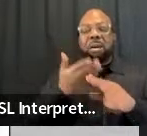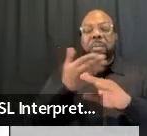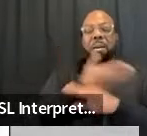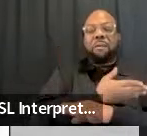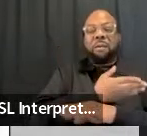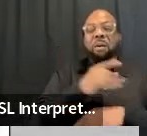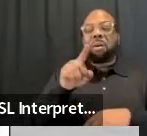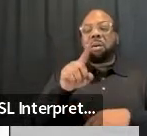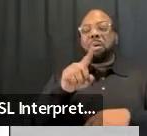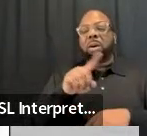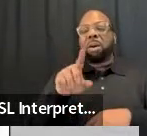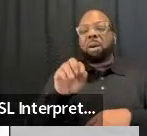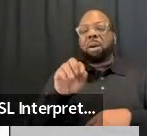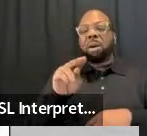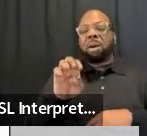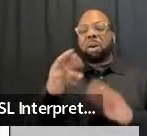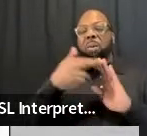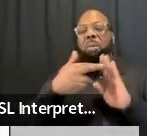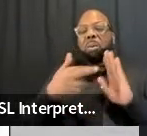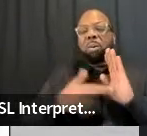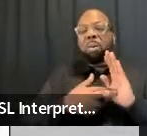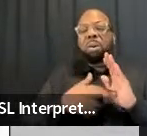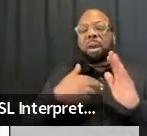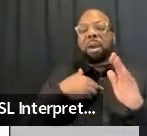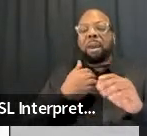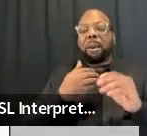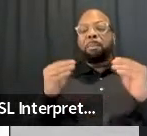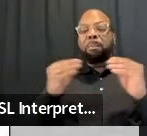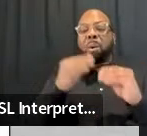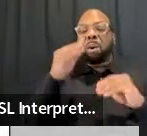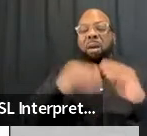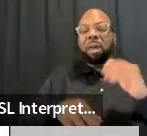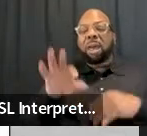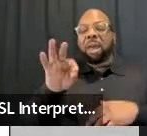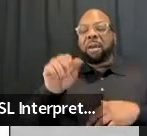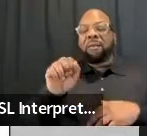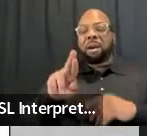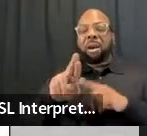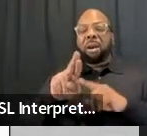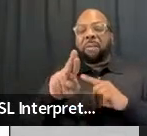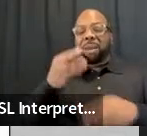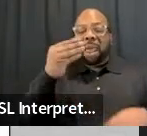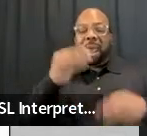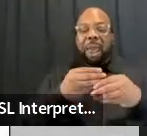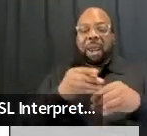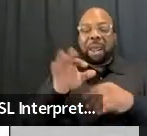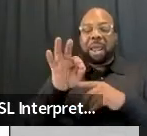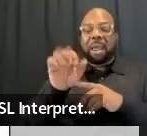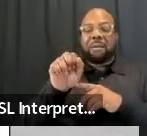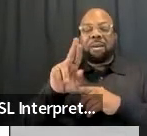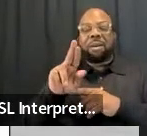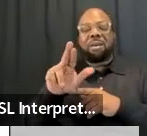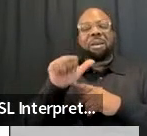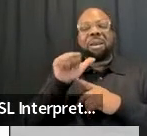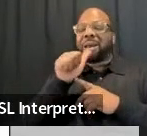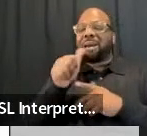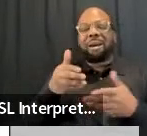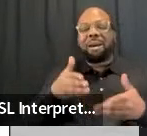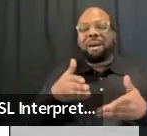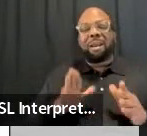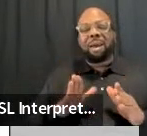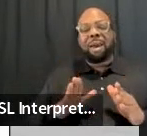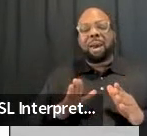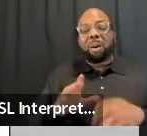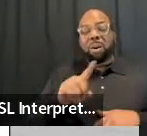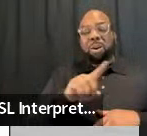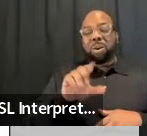may exceed the currently allowed FAR, adding FAR is simply not allowed. And this zoning glitch makes this